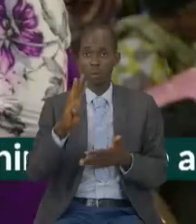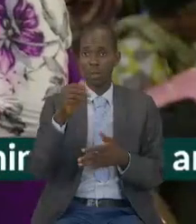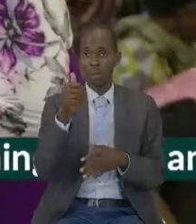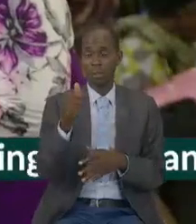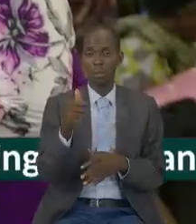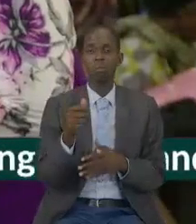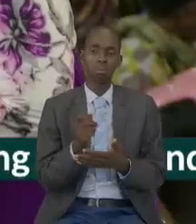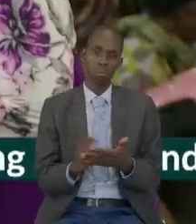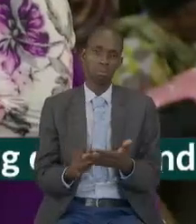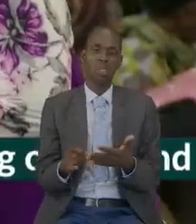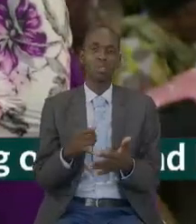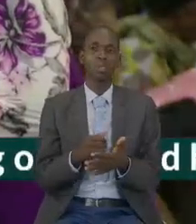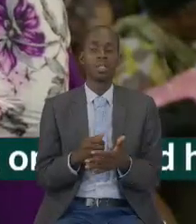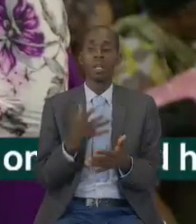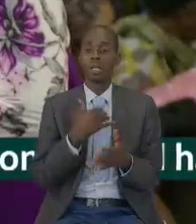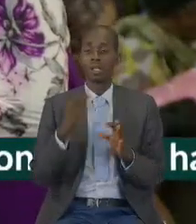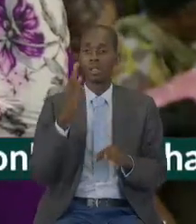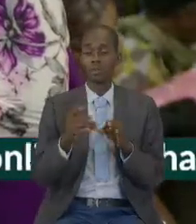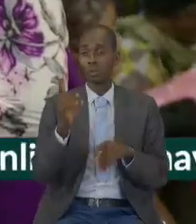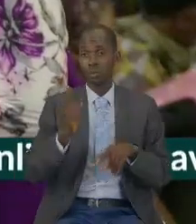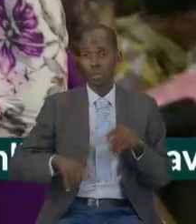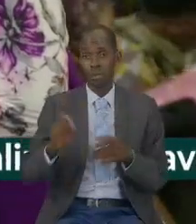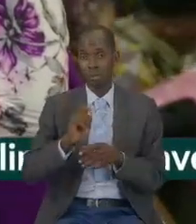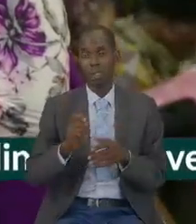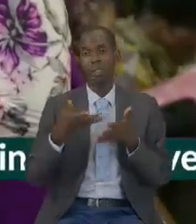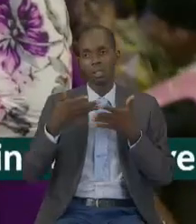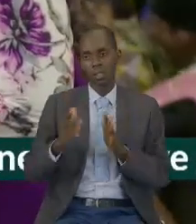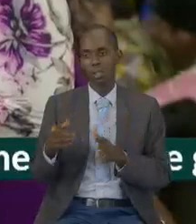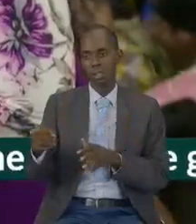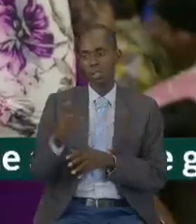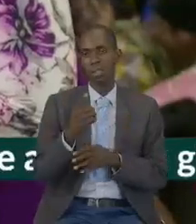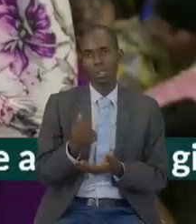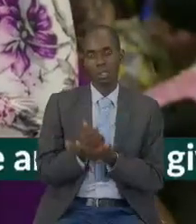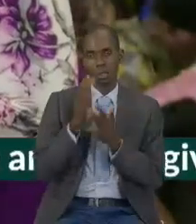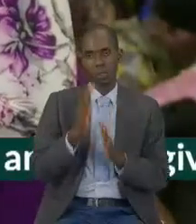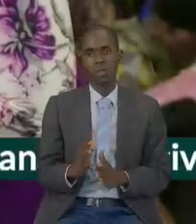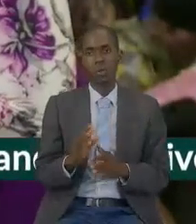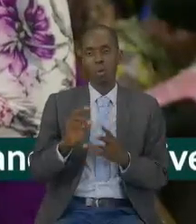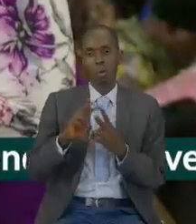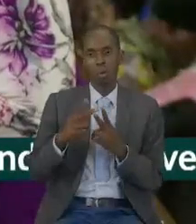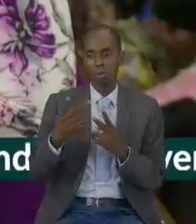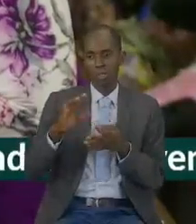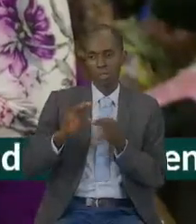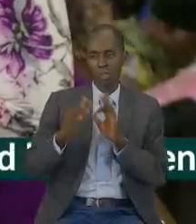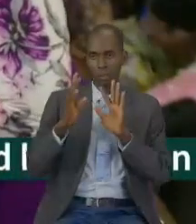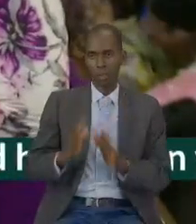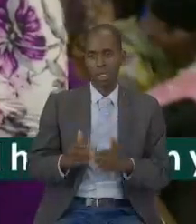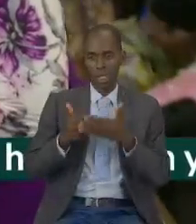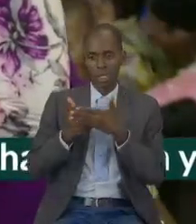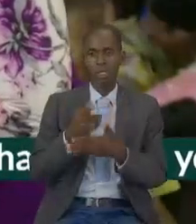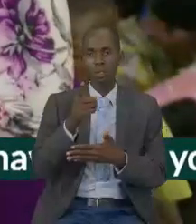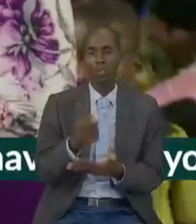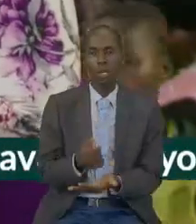also very careful to be a bit fast. Quickly. Don't miss anybody out.